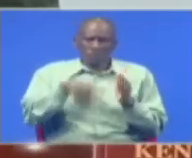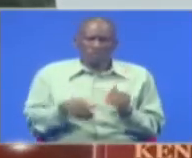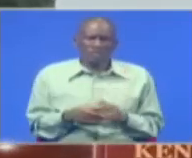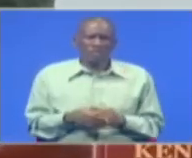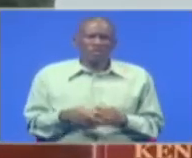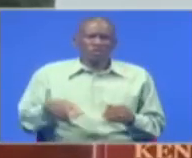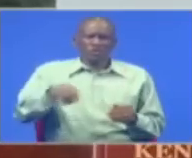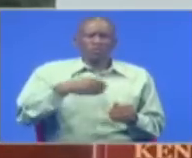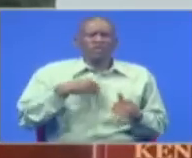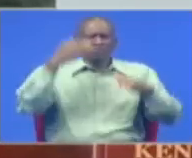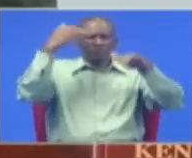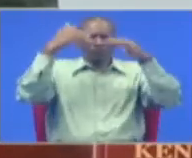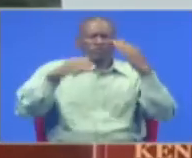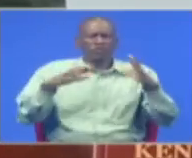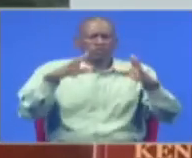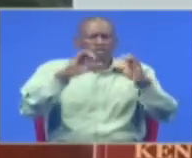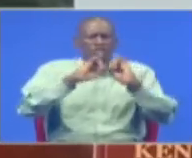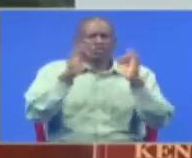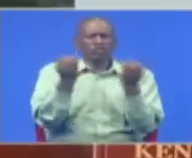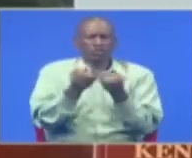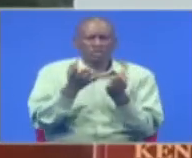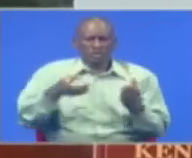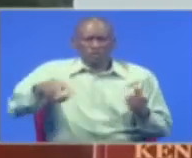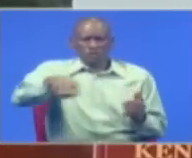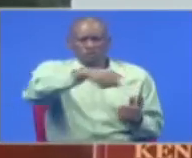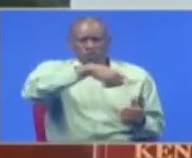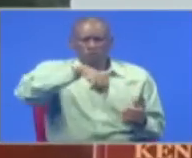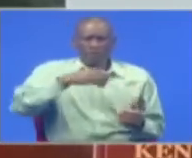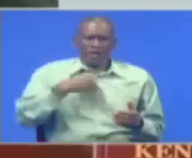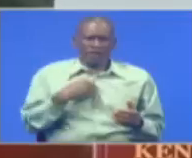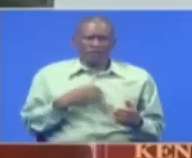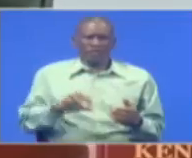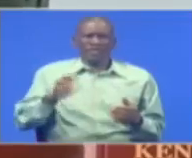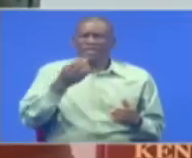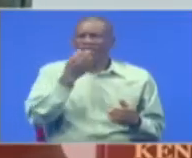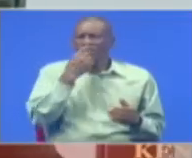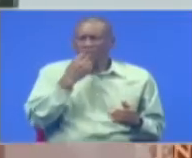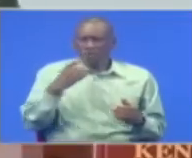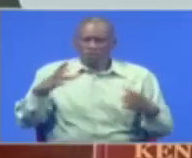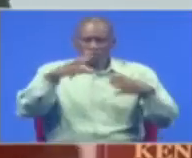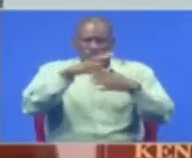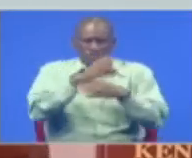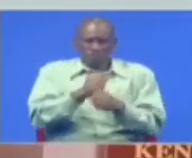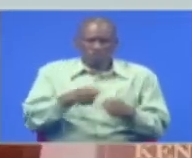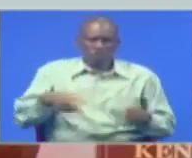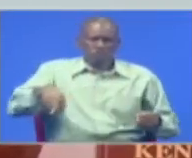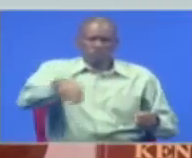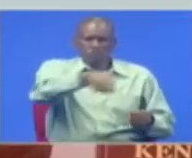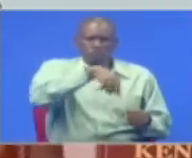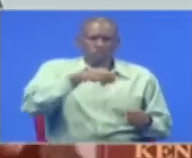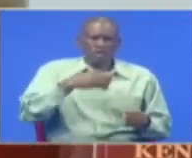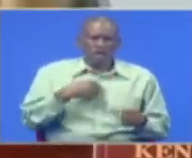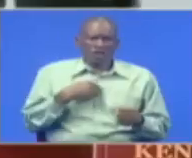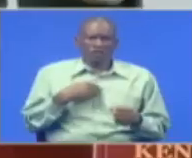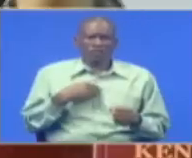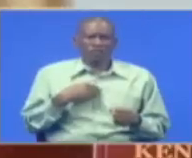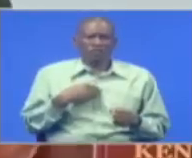have professional bodies here. We have the Kenya Medical Association. We have the